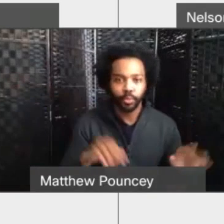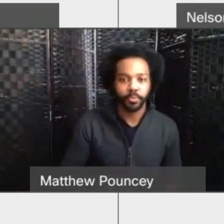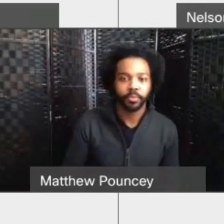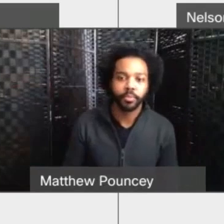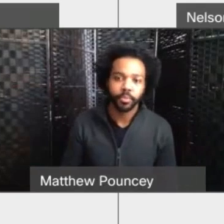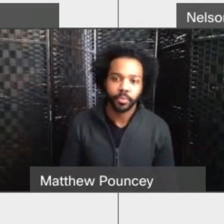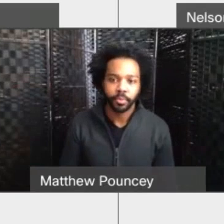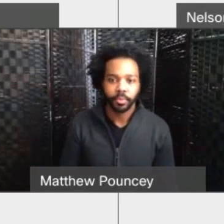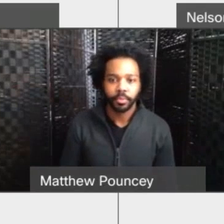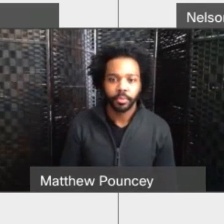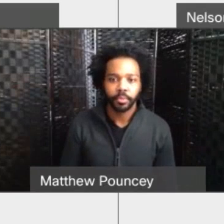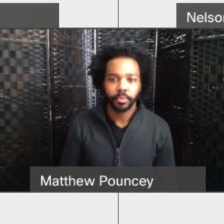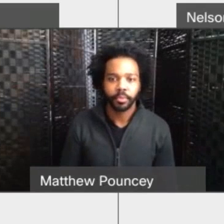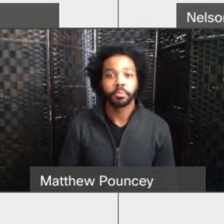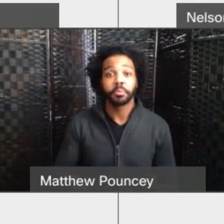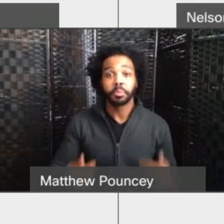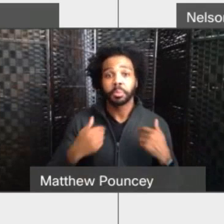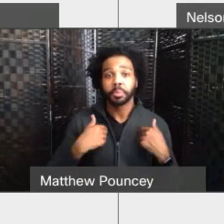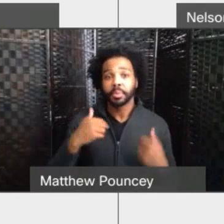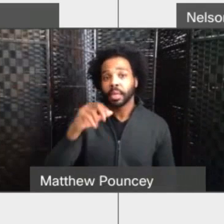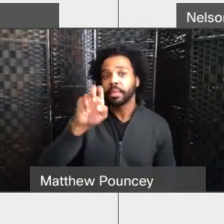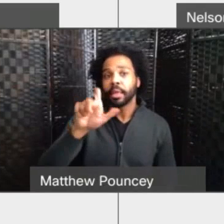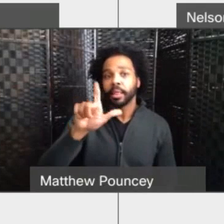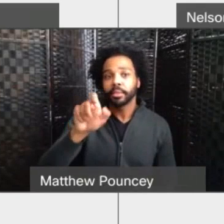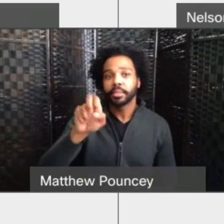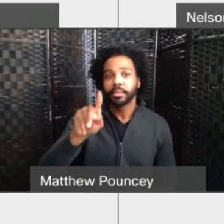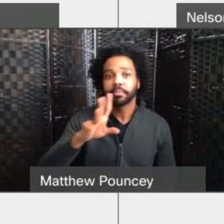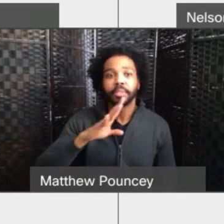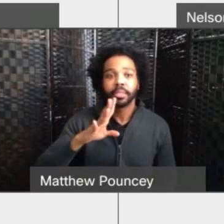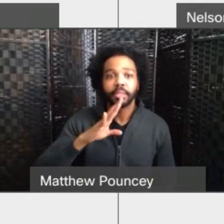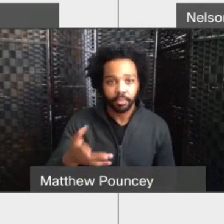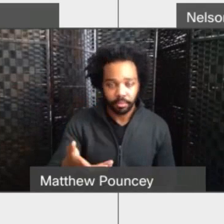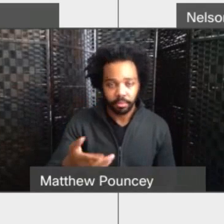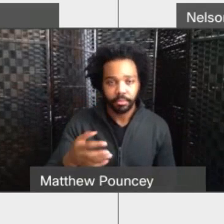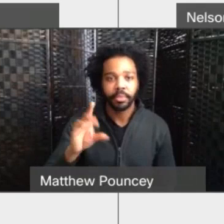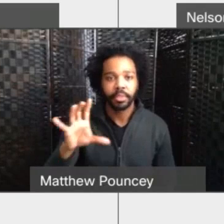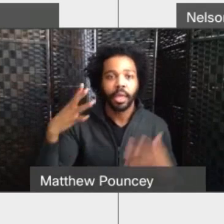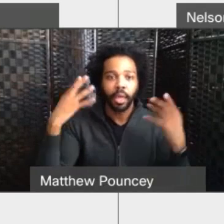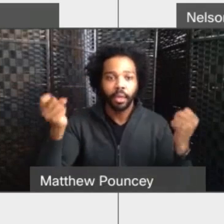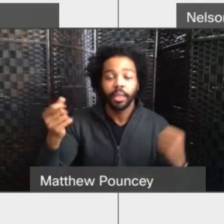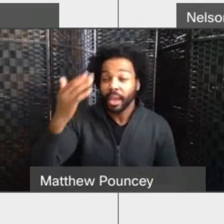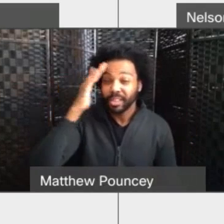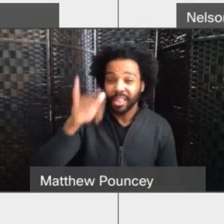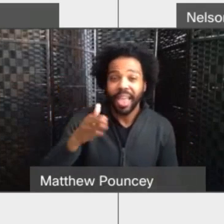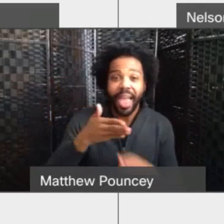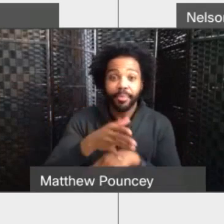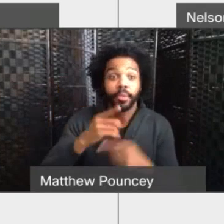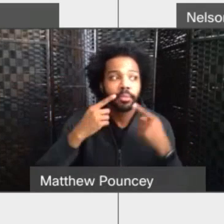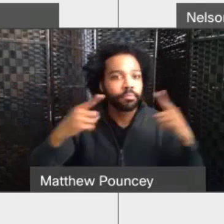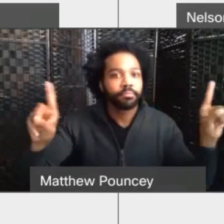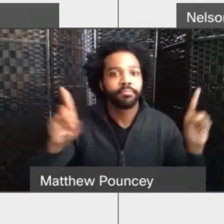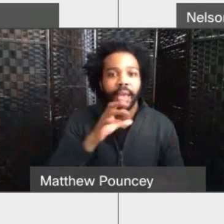Director Reese, this is Nelson, if I might interject. Also, just within, I do know that after they announced 65 or older, the